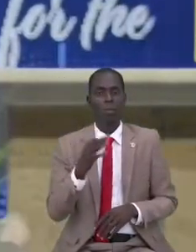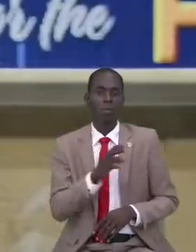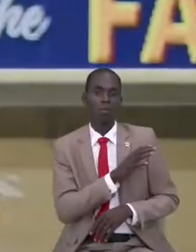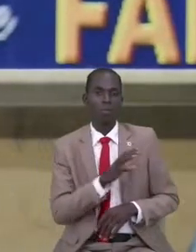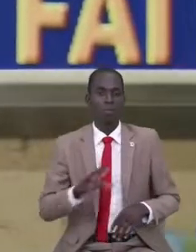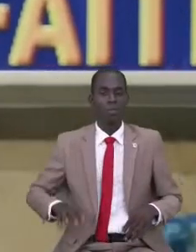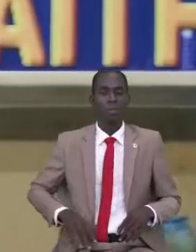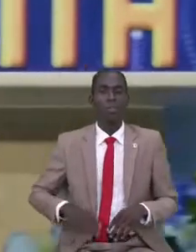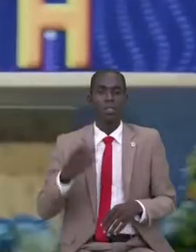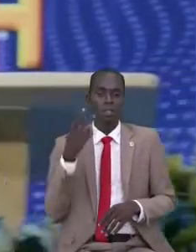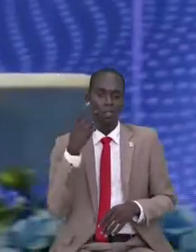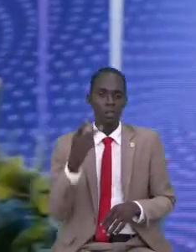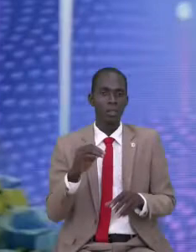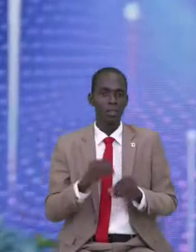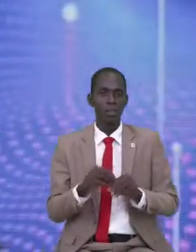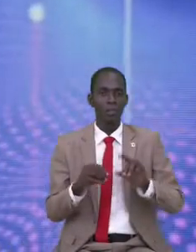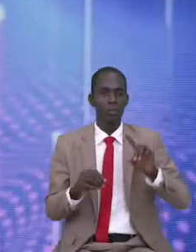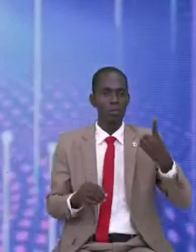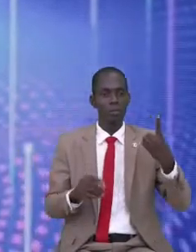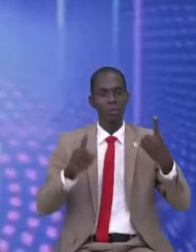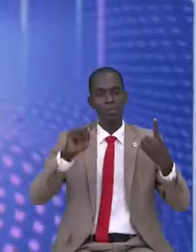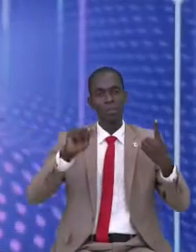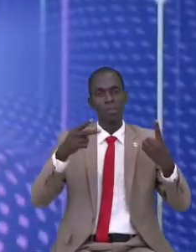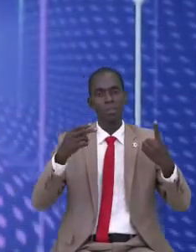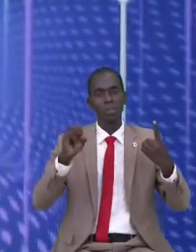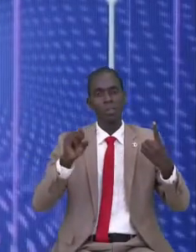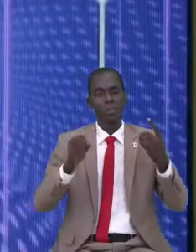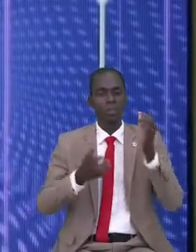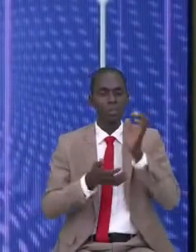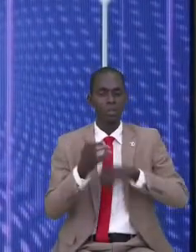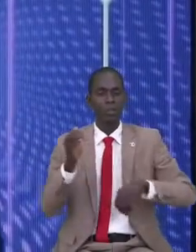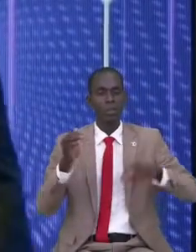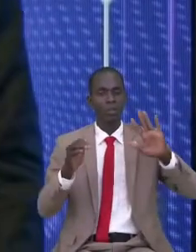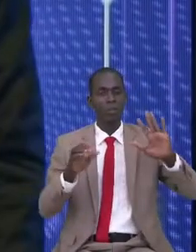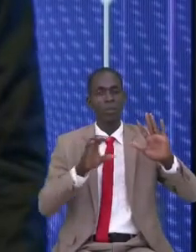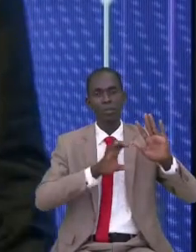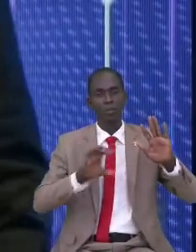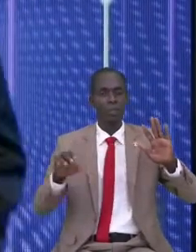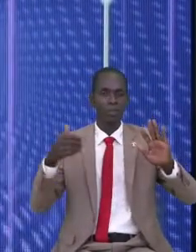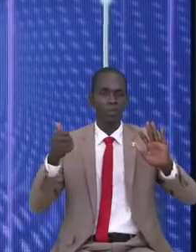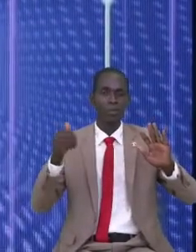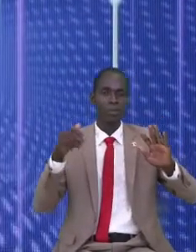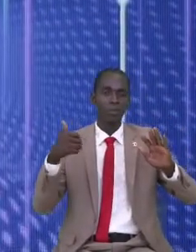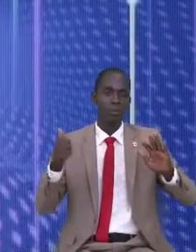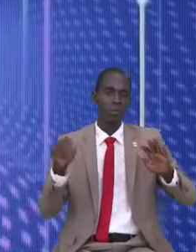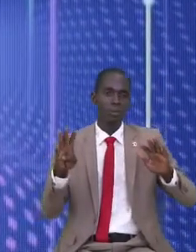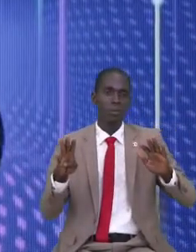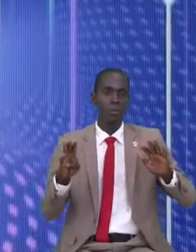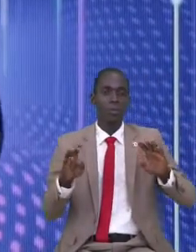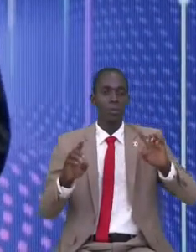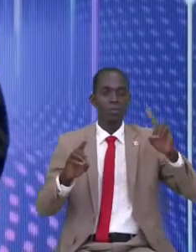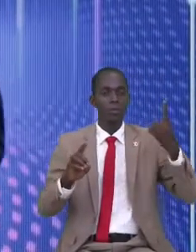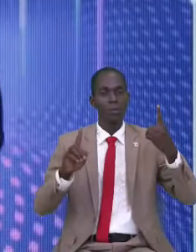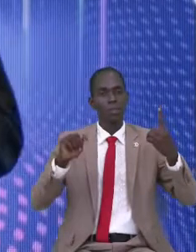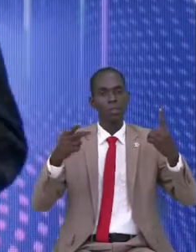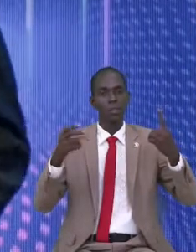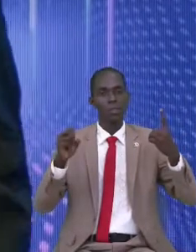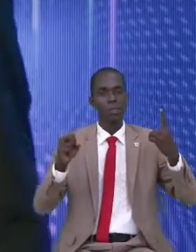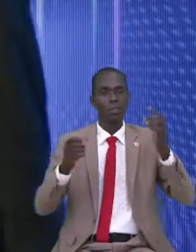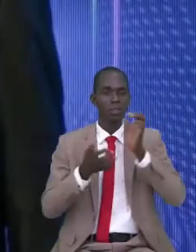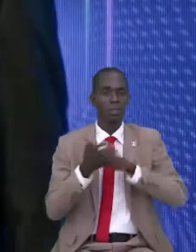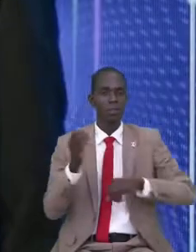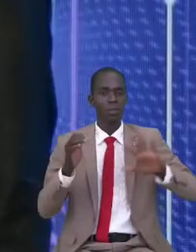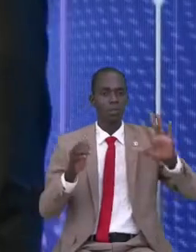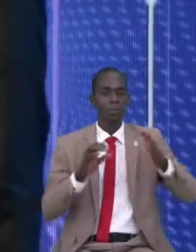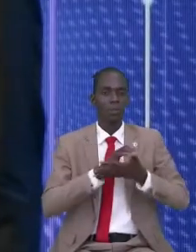First Thessalonians chapter 5, I'm reading from verse 14. In First Thessalonians chapter 5, verse 14